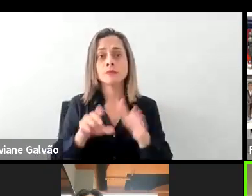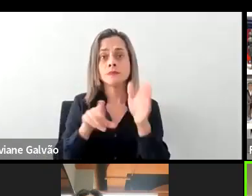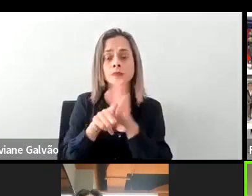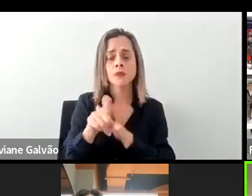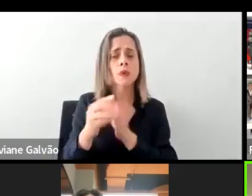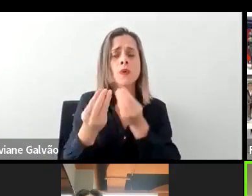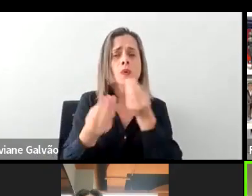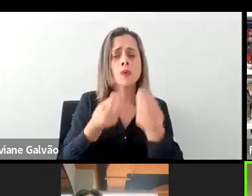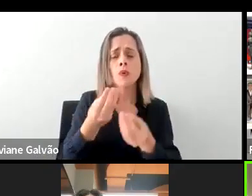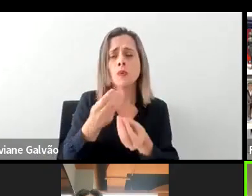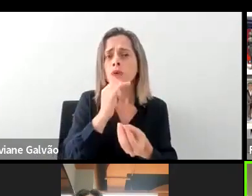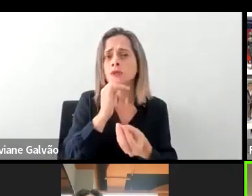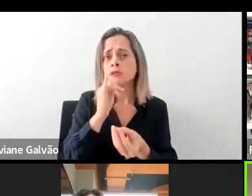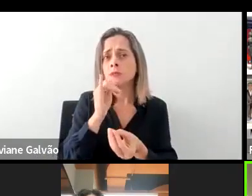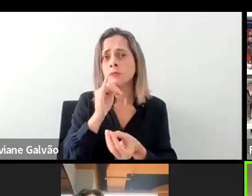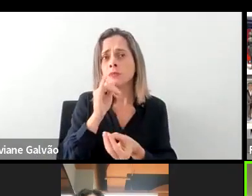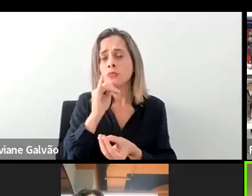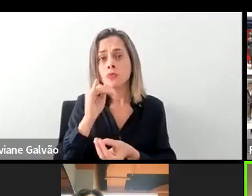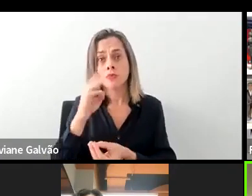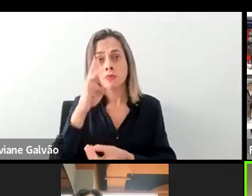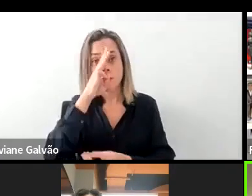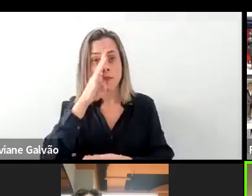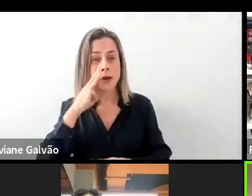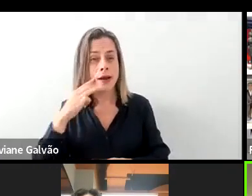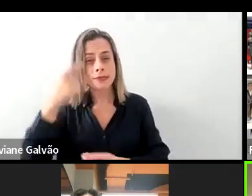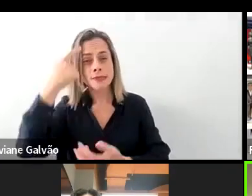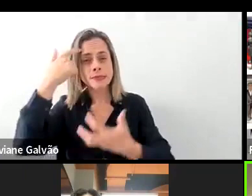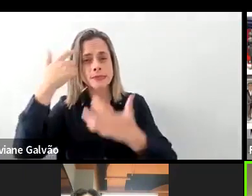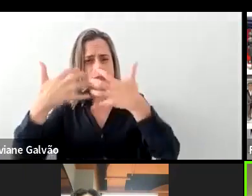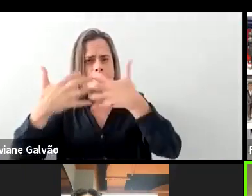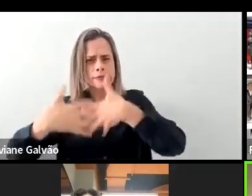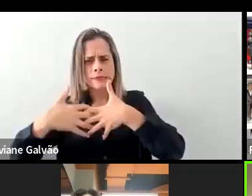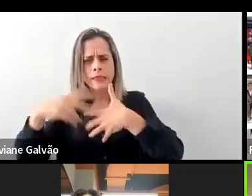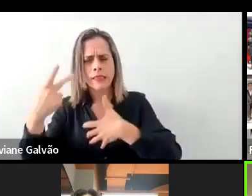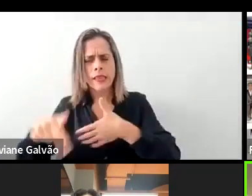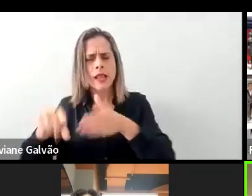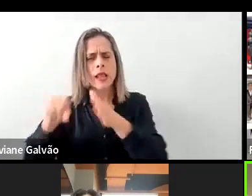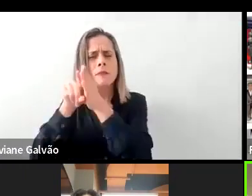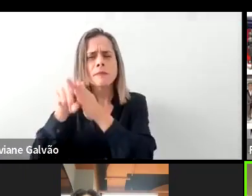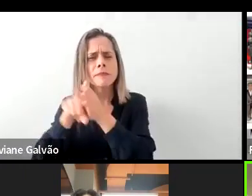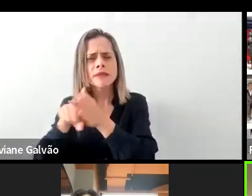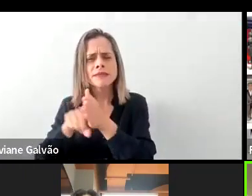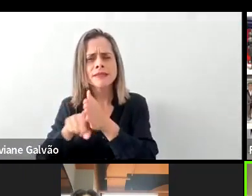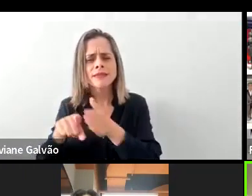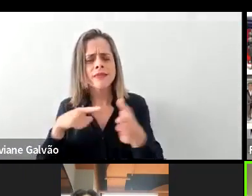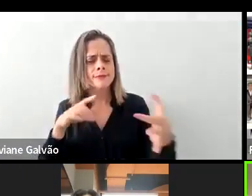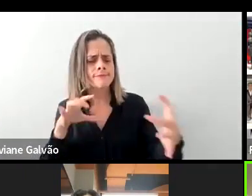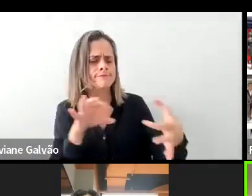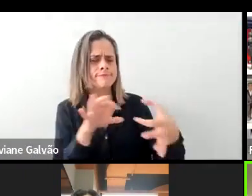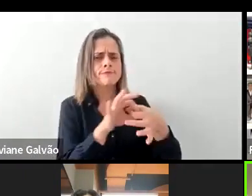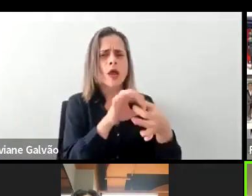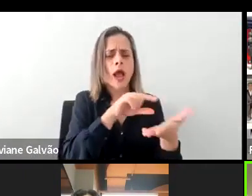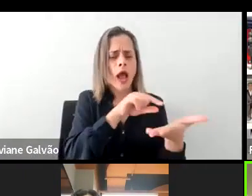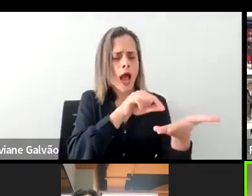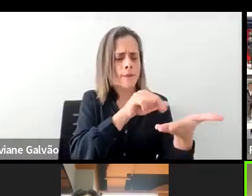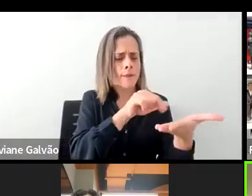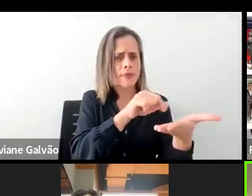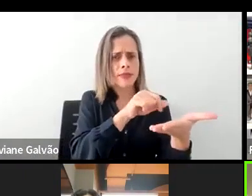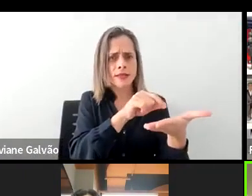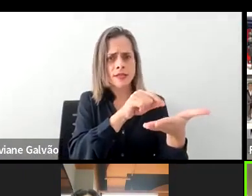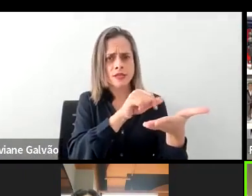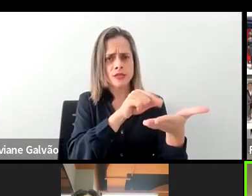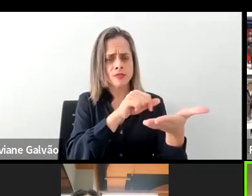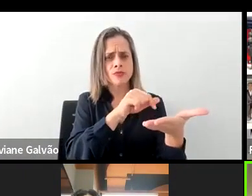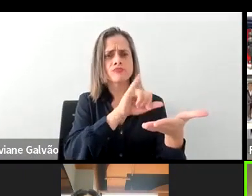that capitalism promotes and the advances in consciousness by individuals and groups